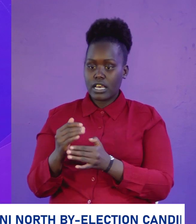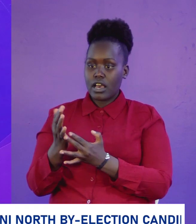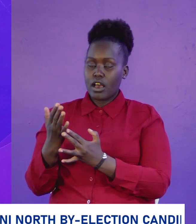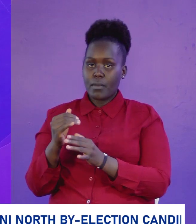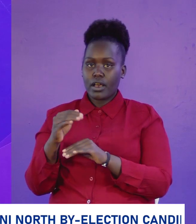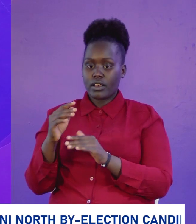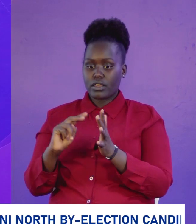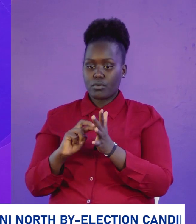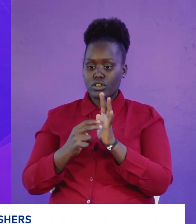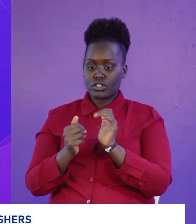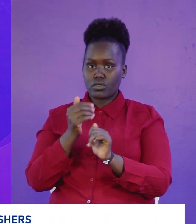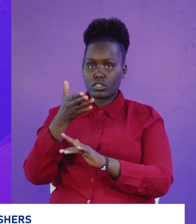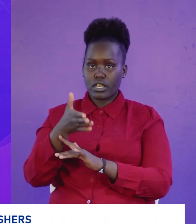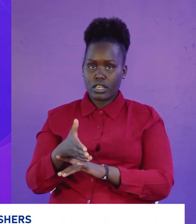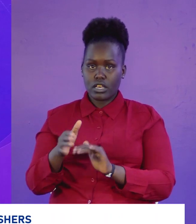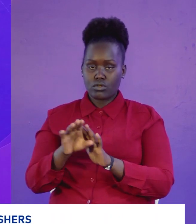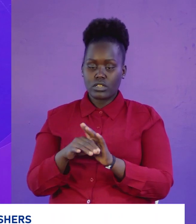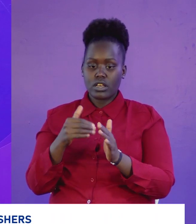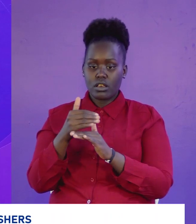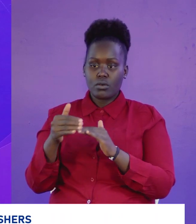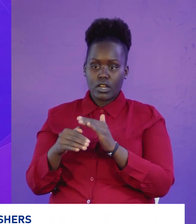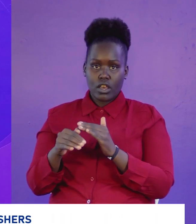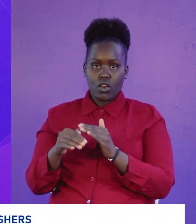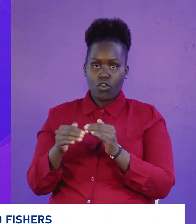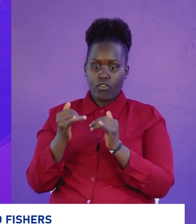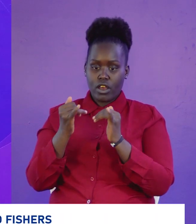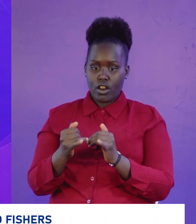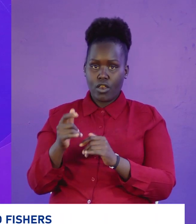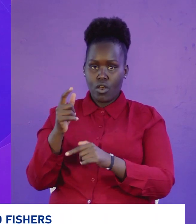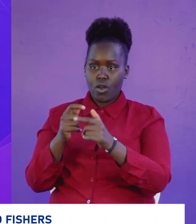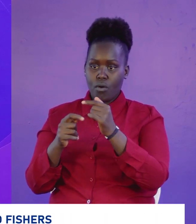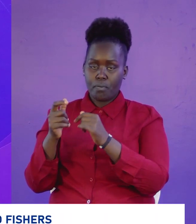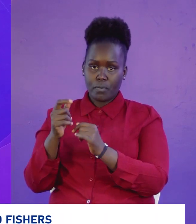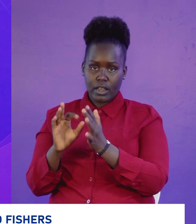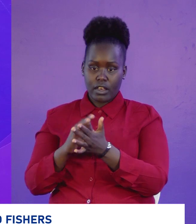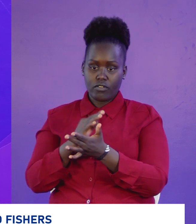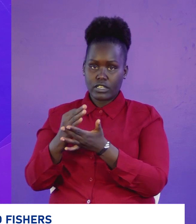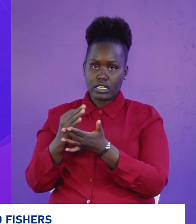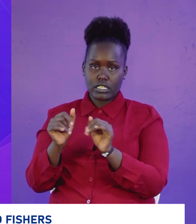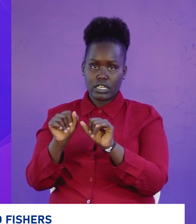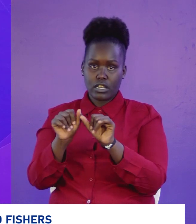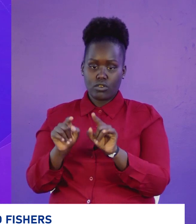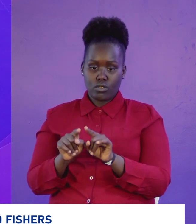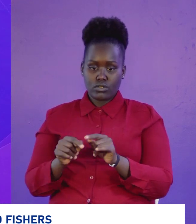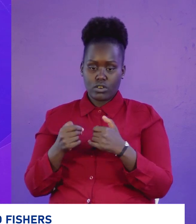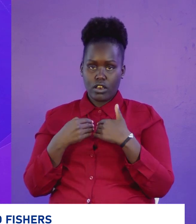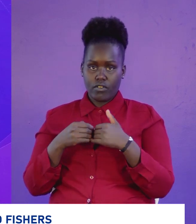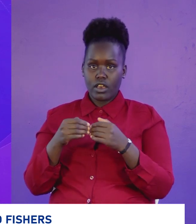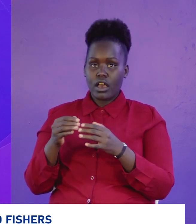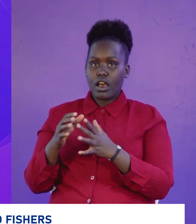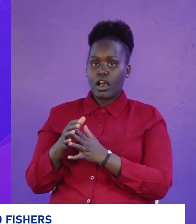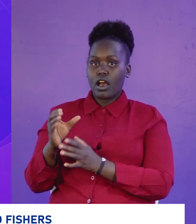projects lined up are the construction of modern milk cooling facility and the establishment of cotton